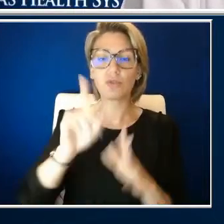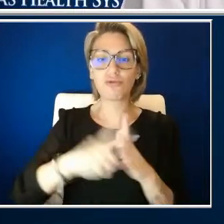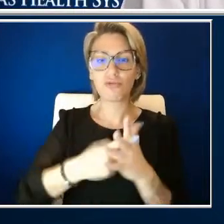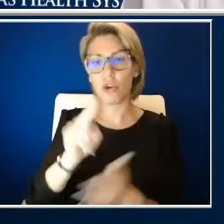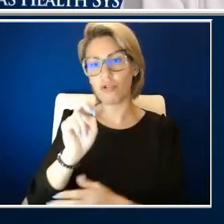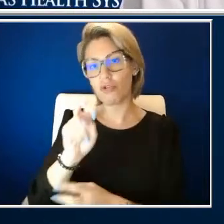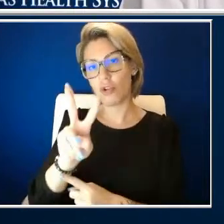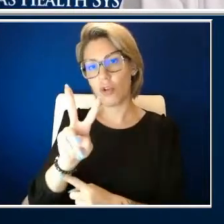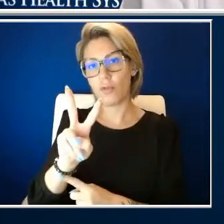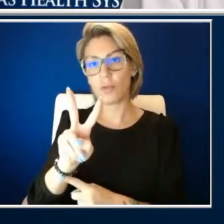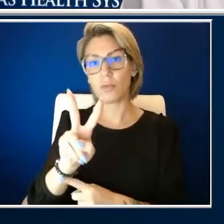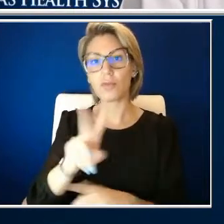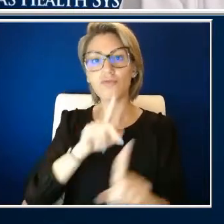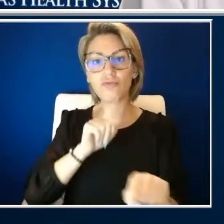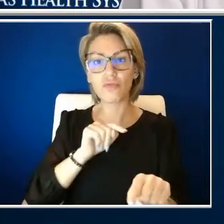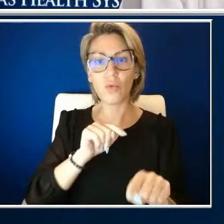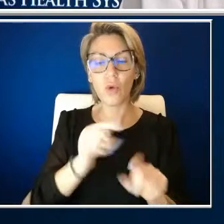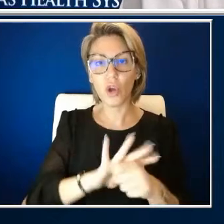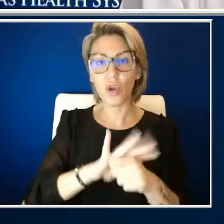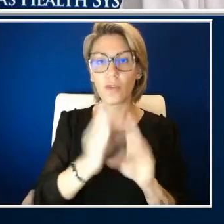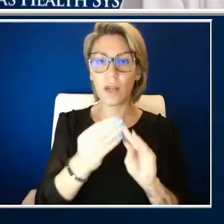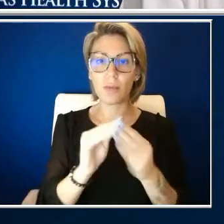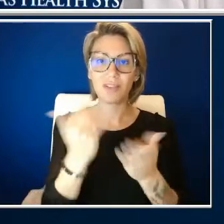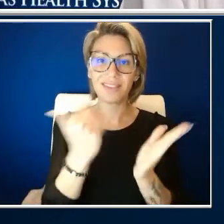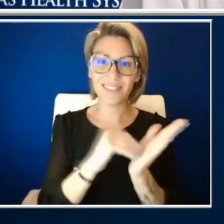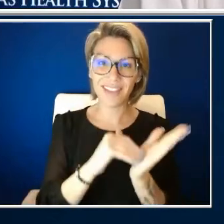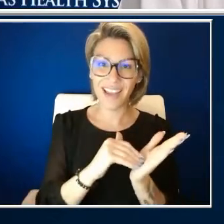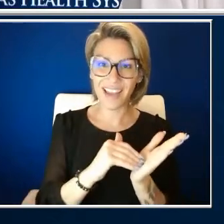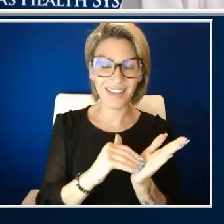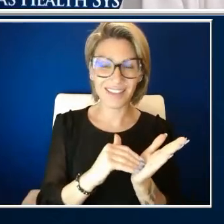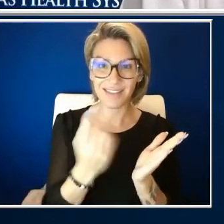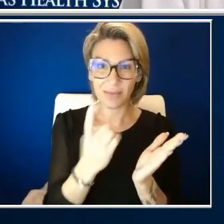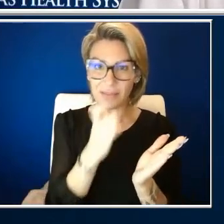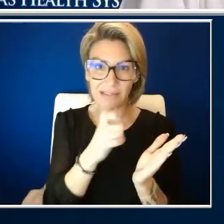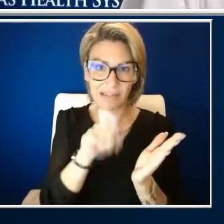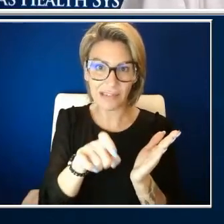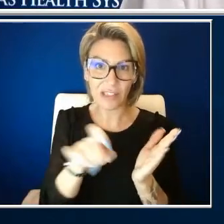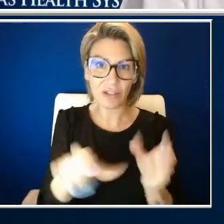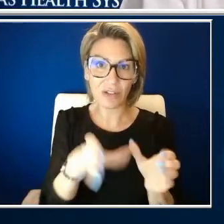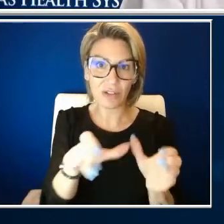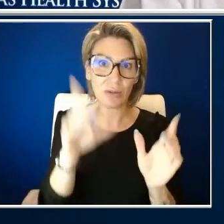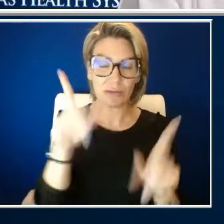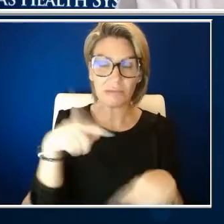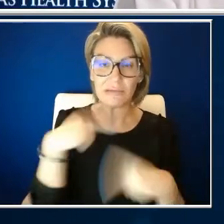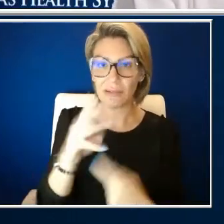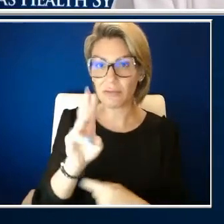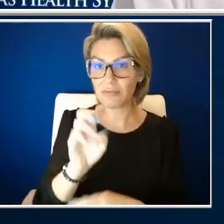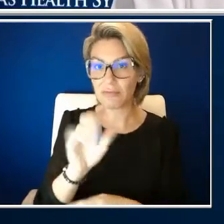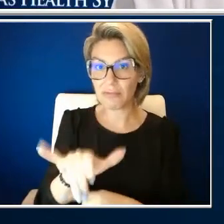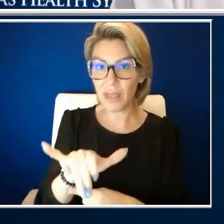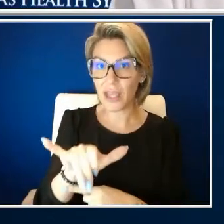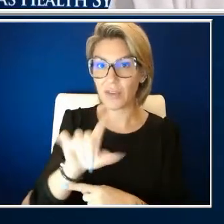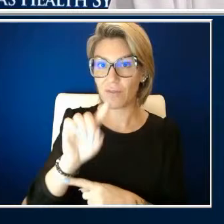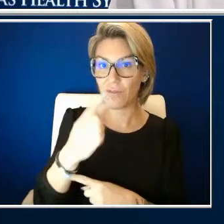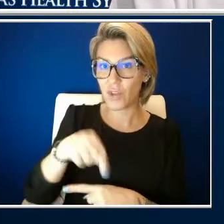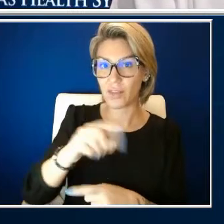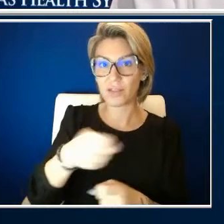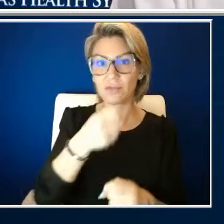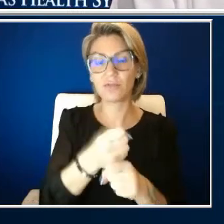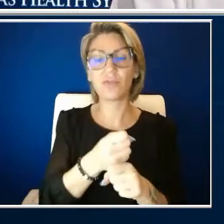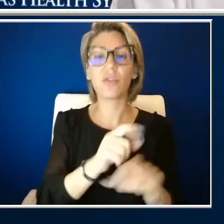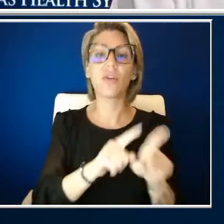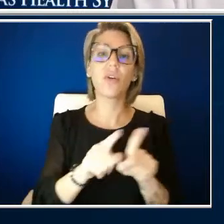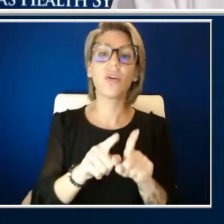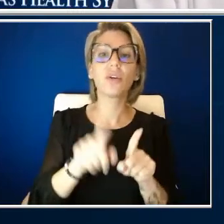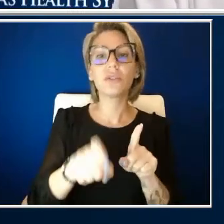COVID numbers once again. It's something we have not had to do since May 1st of this year. They will also have to report influenza